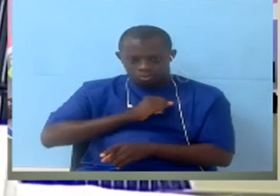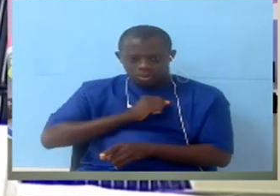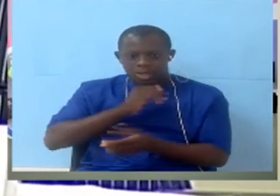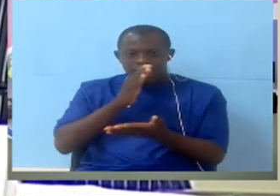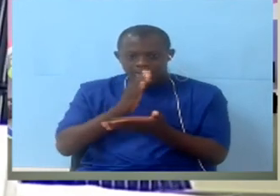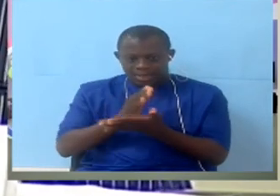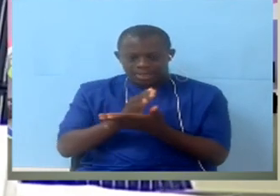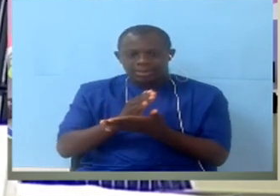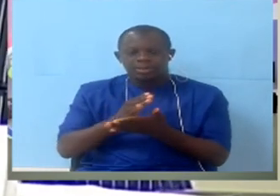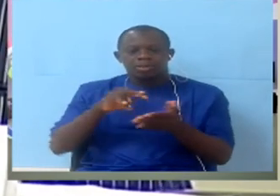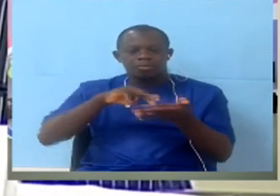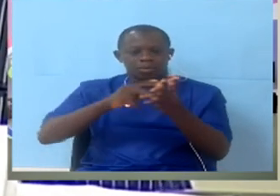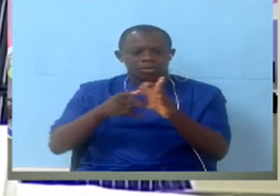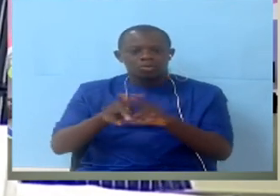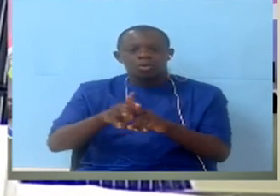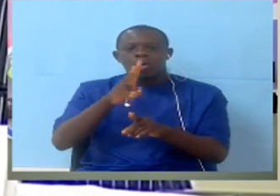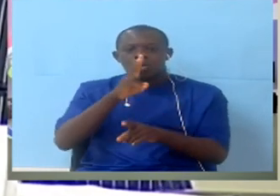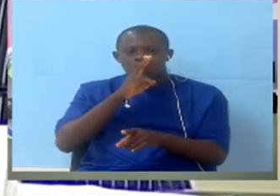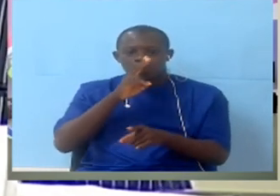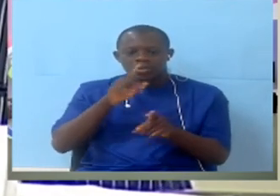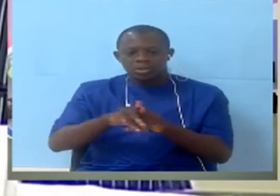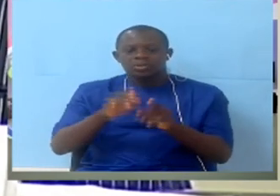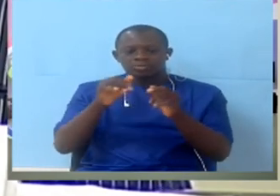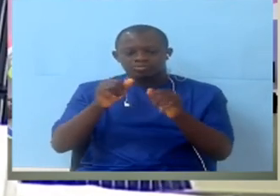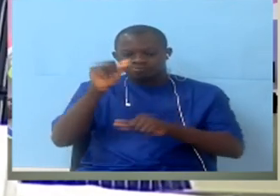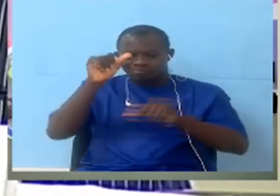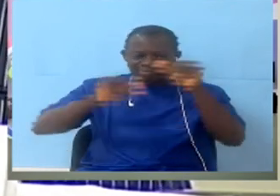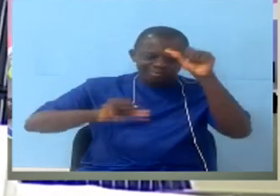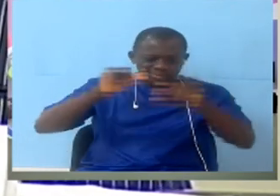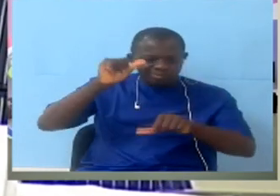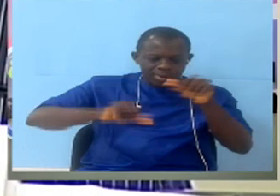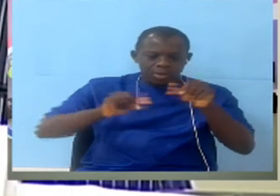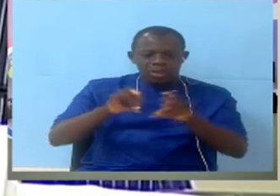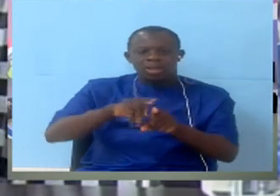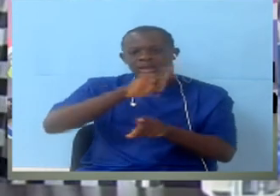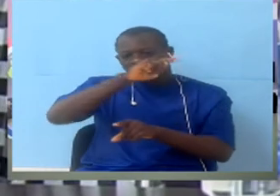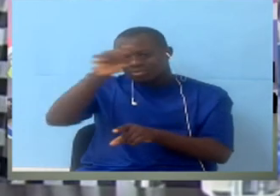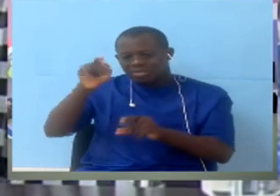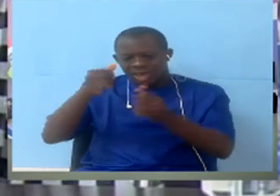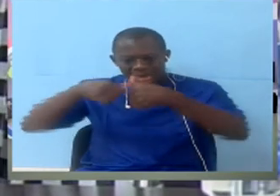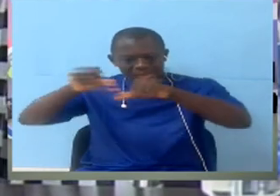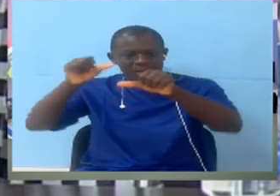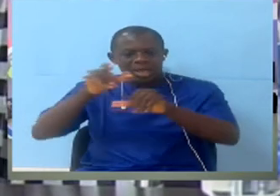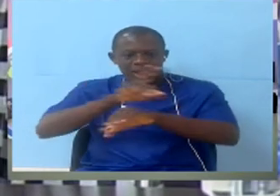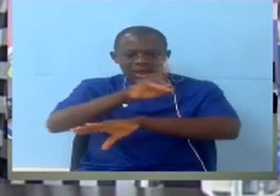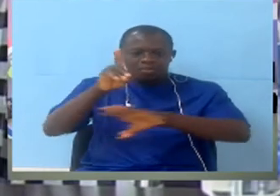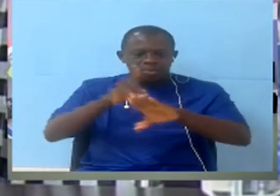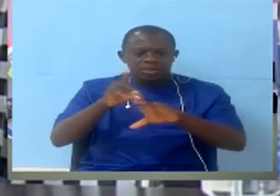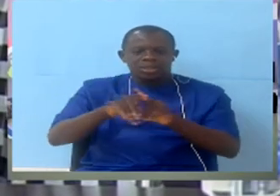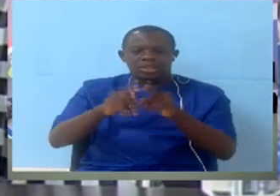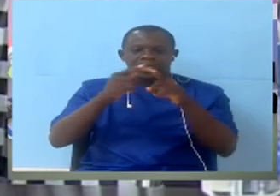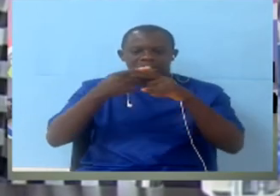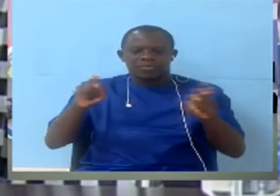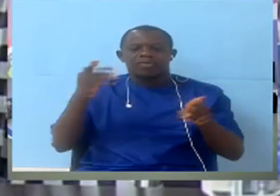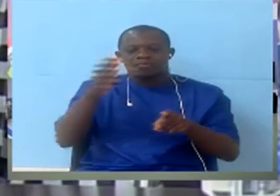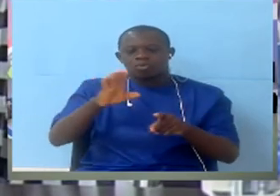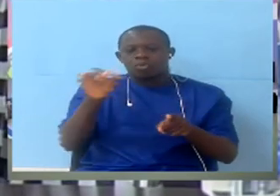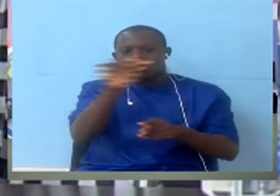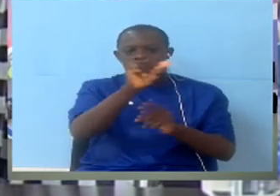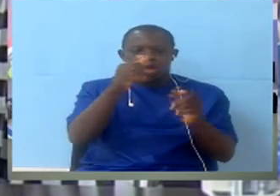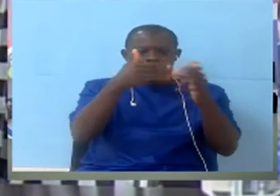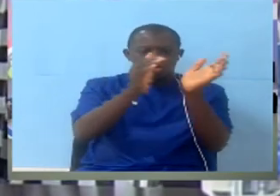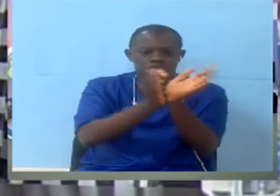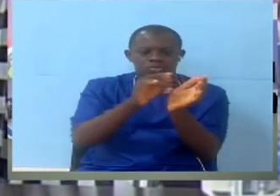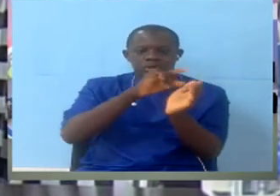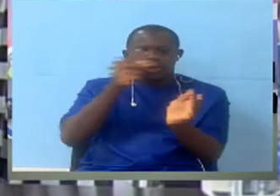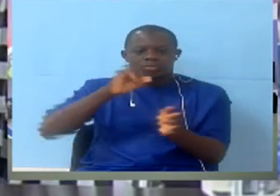the other patrol team called junglers, correct? Atol law muru muru wani nga kaf me patrol. Atol nung jung kafudo mi kaf me junglers. Atol